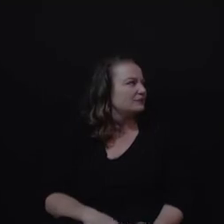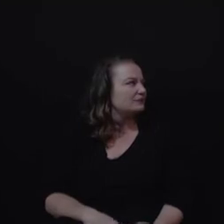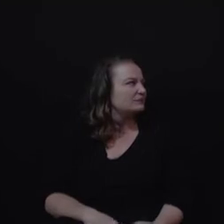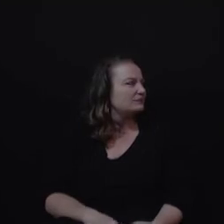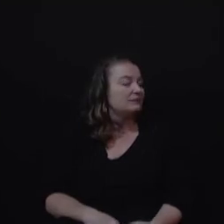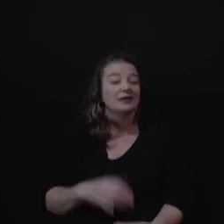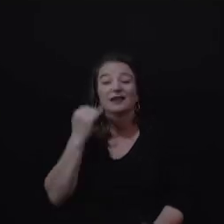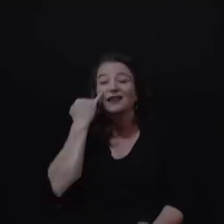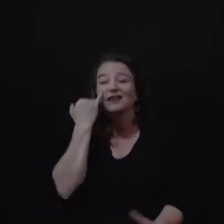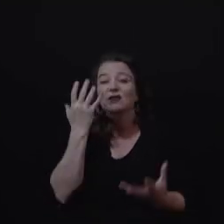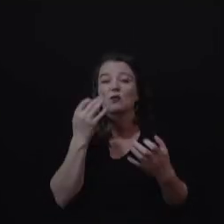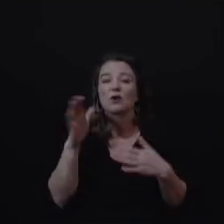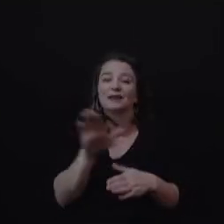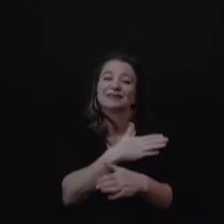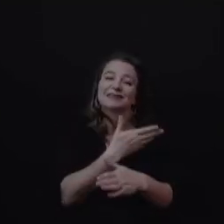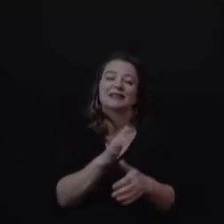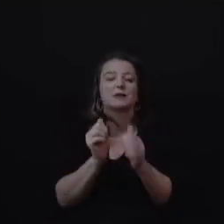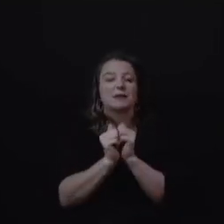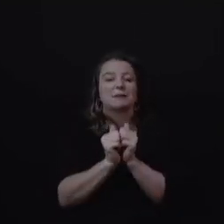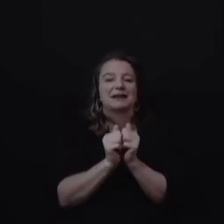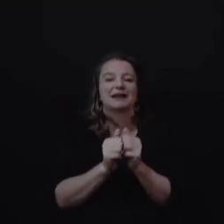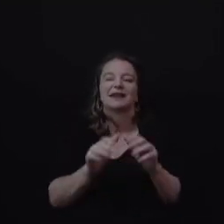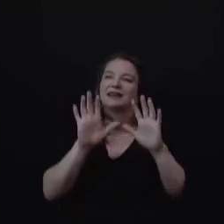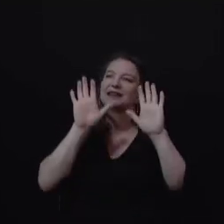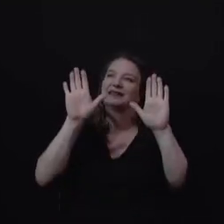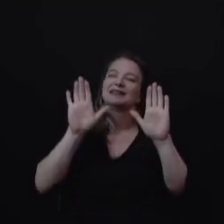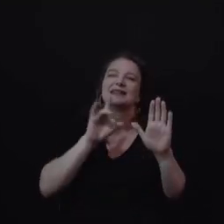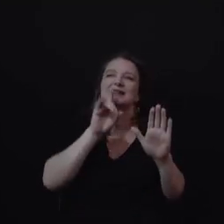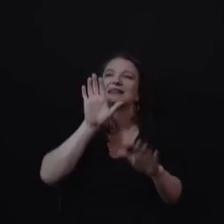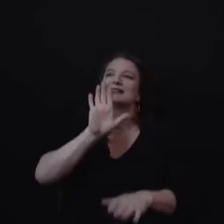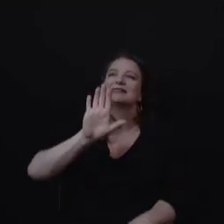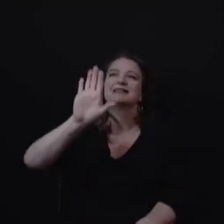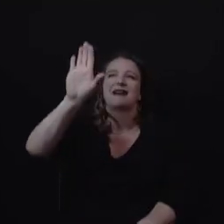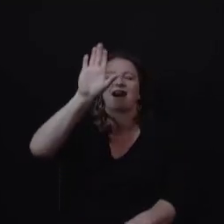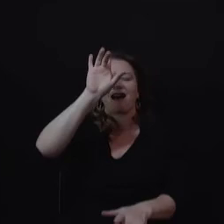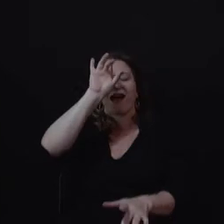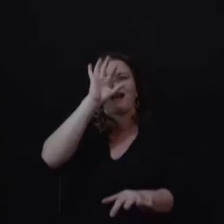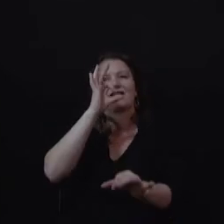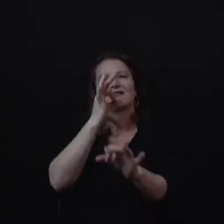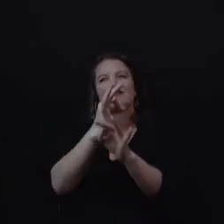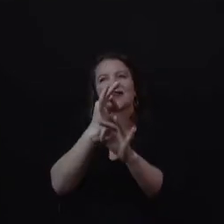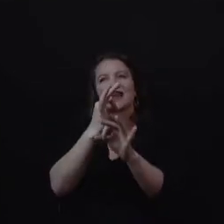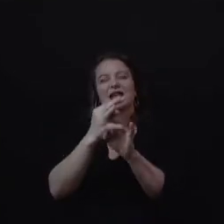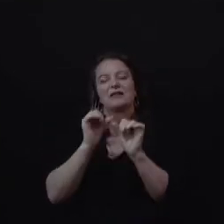If you'd like, sing this song with me. Great is thy